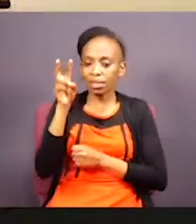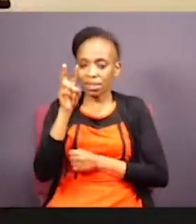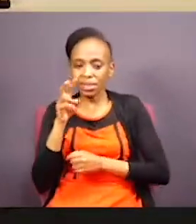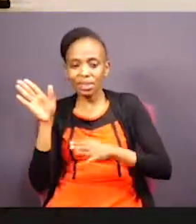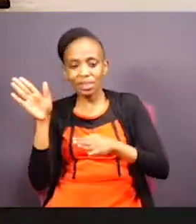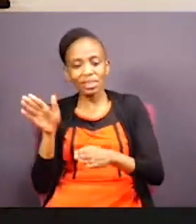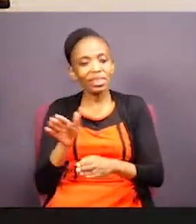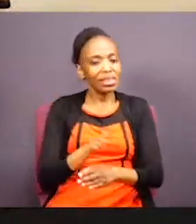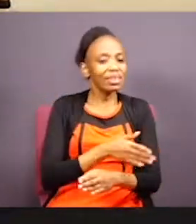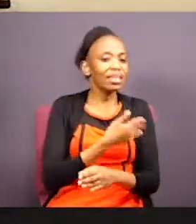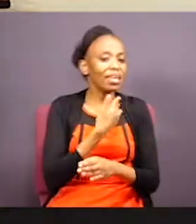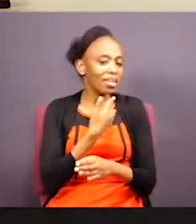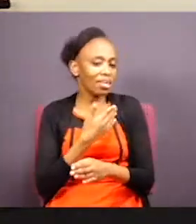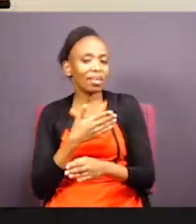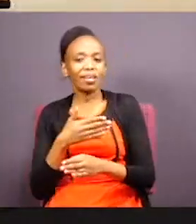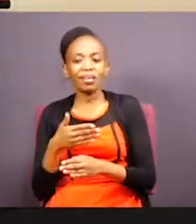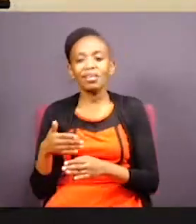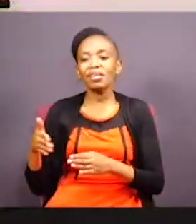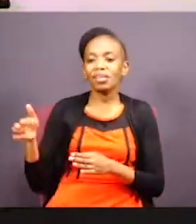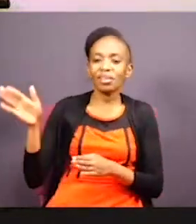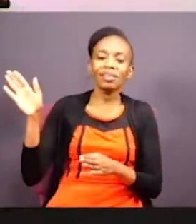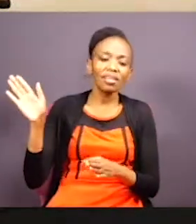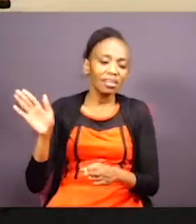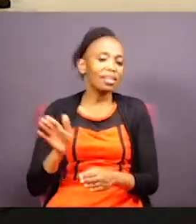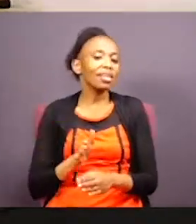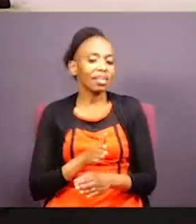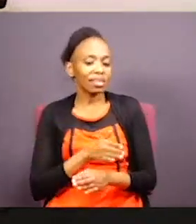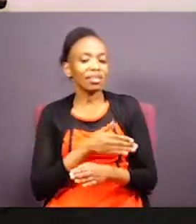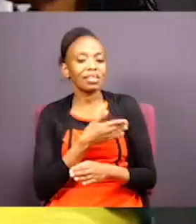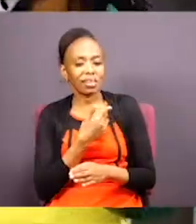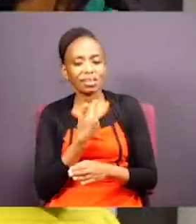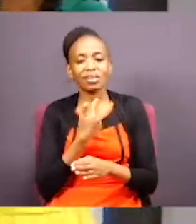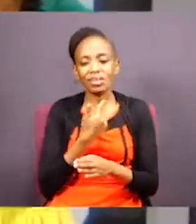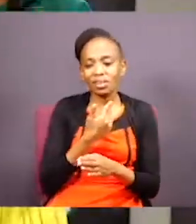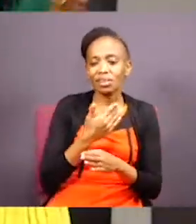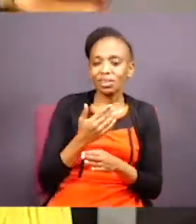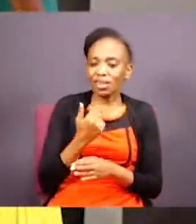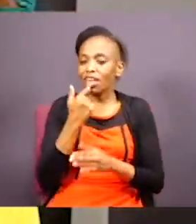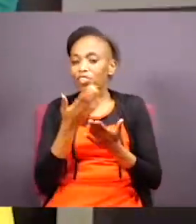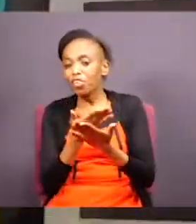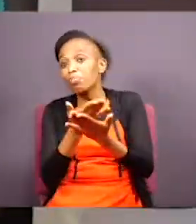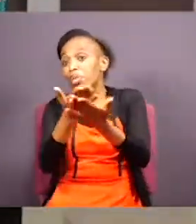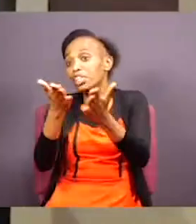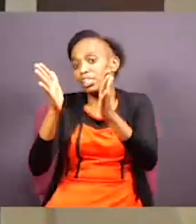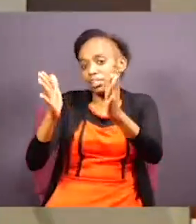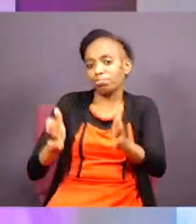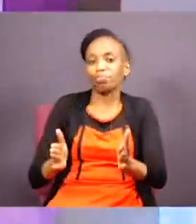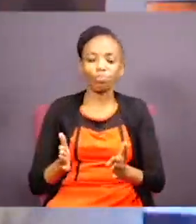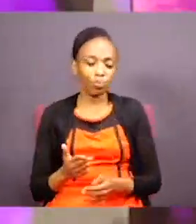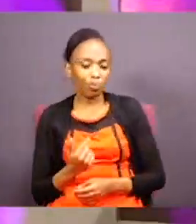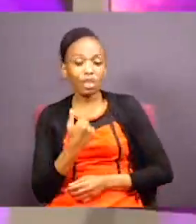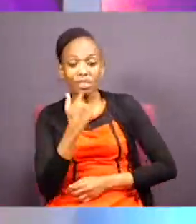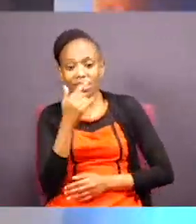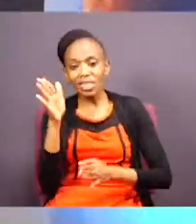Come on. Everybody see. Everybody see. Let everybody. Come on,